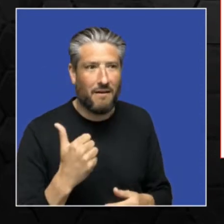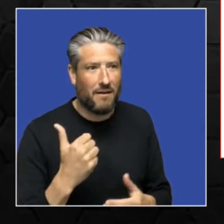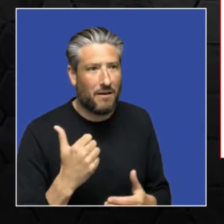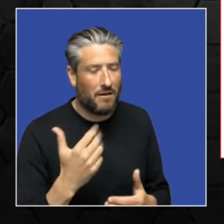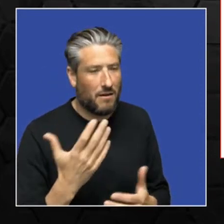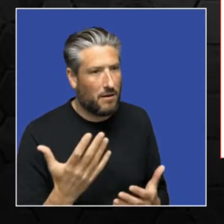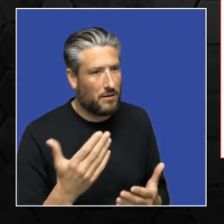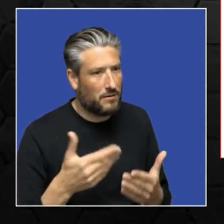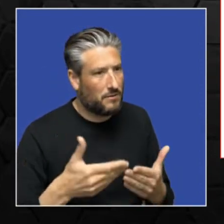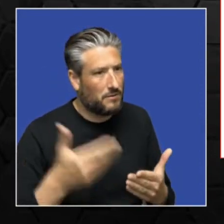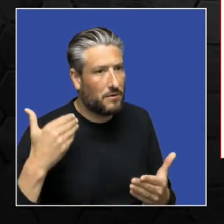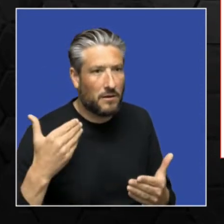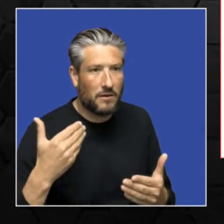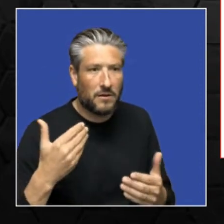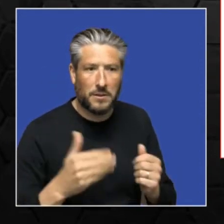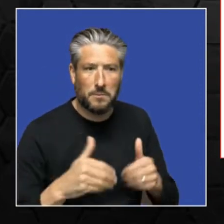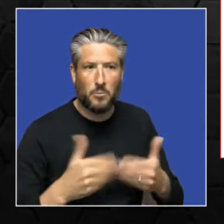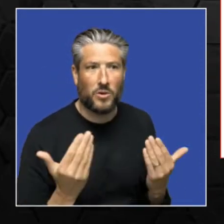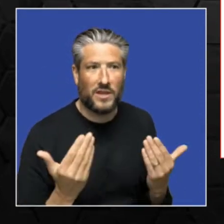earlier.